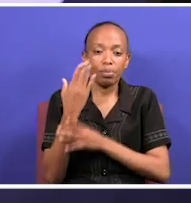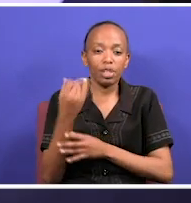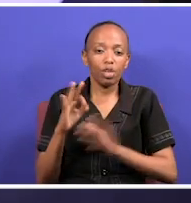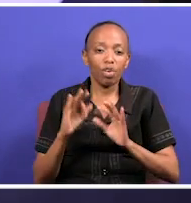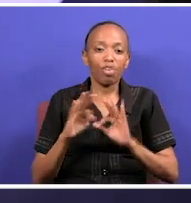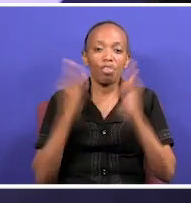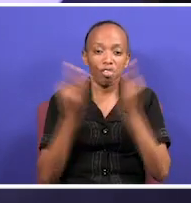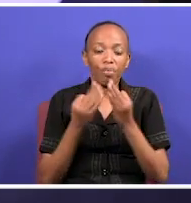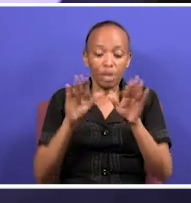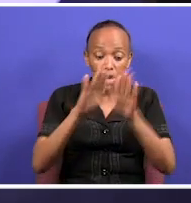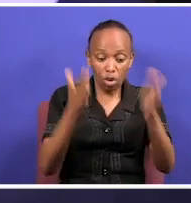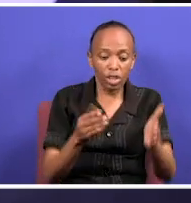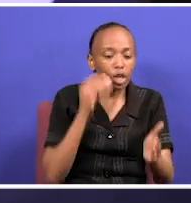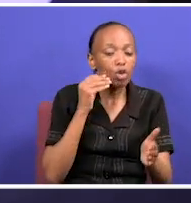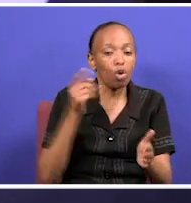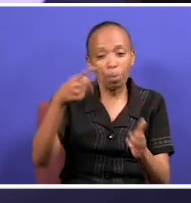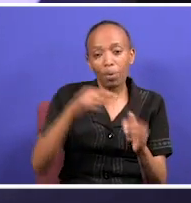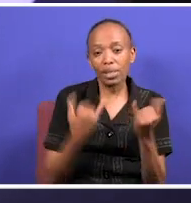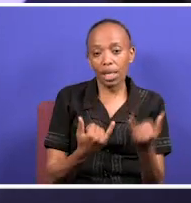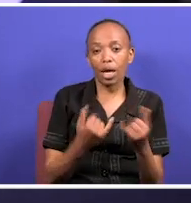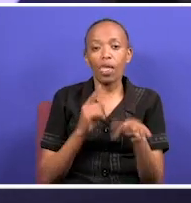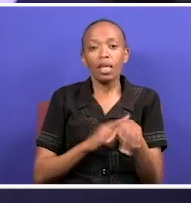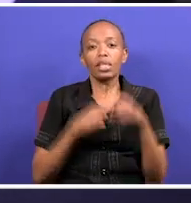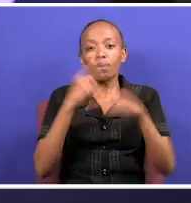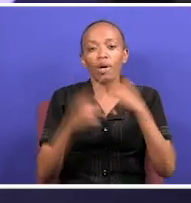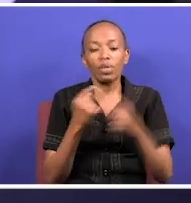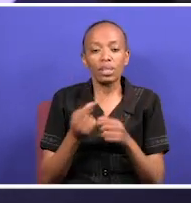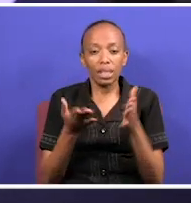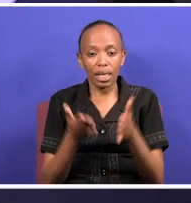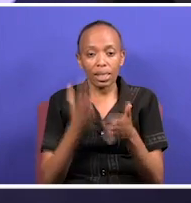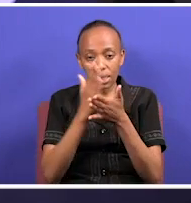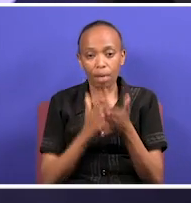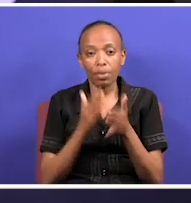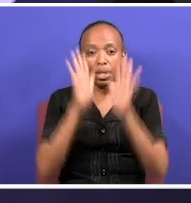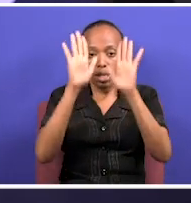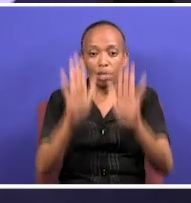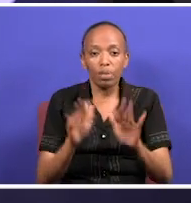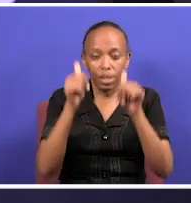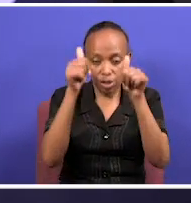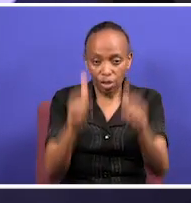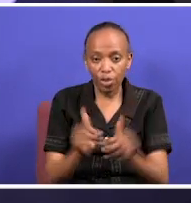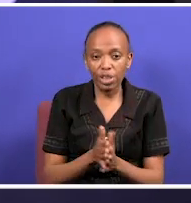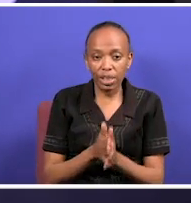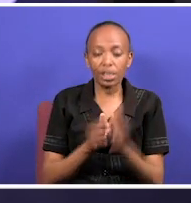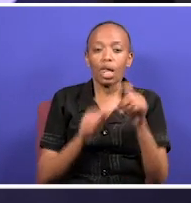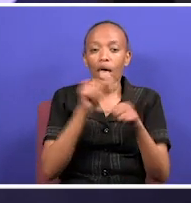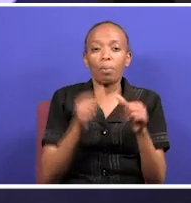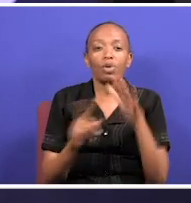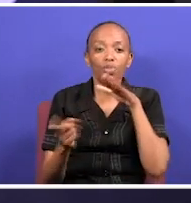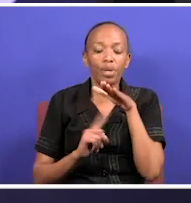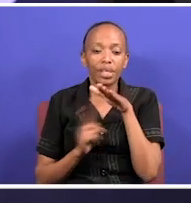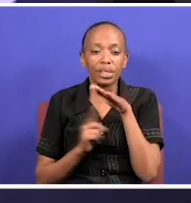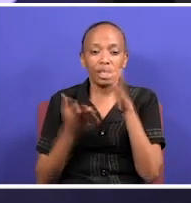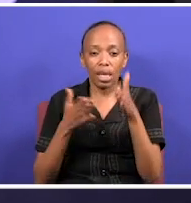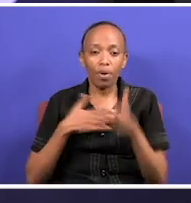our family altar in our homes. And now as we continue, here are some important notices about our ministry.